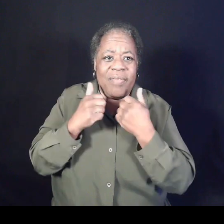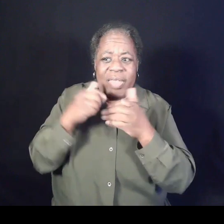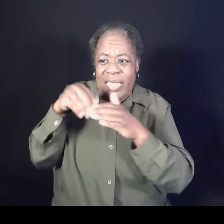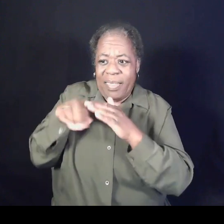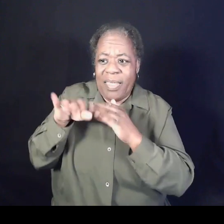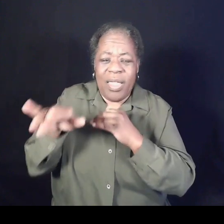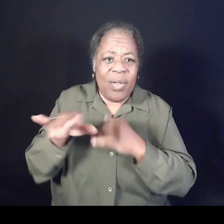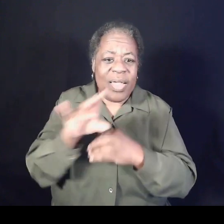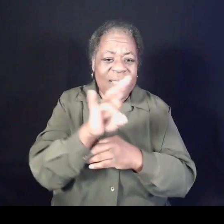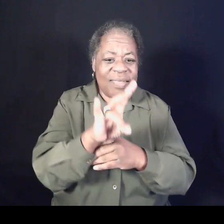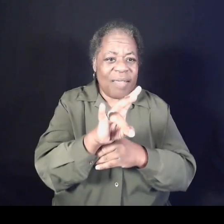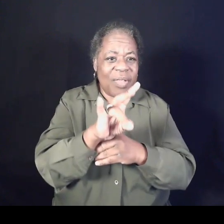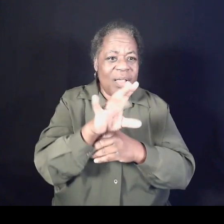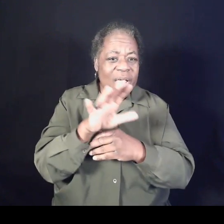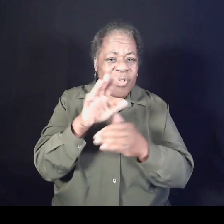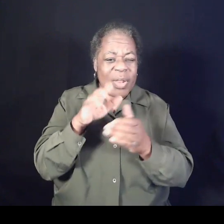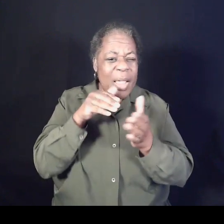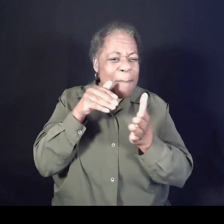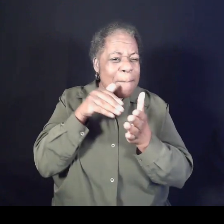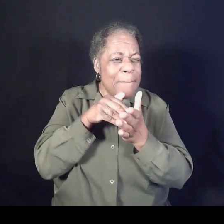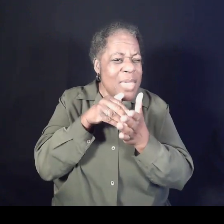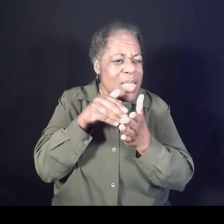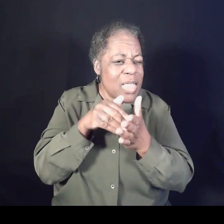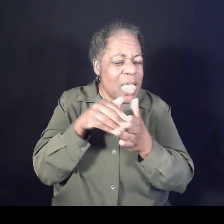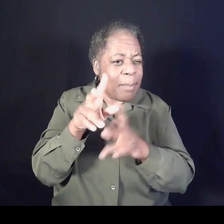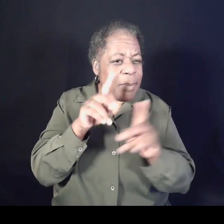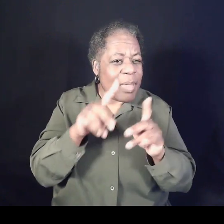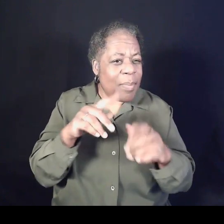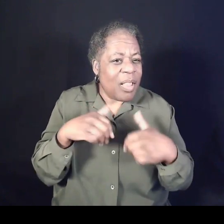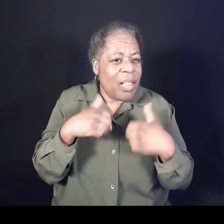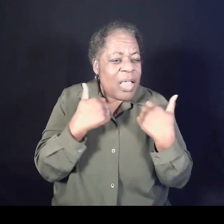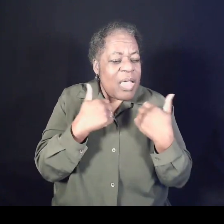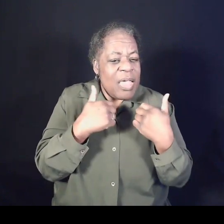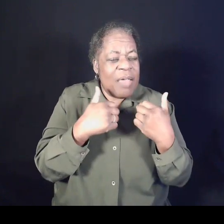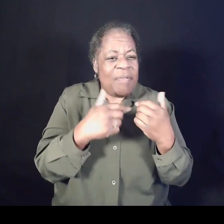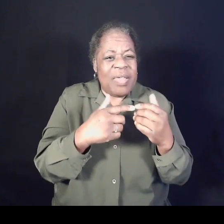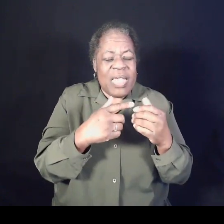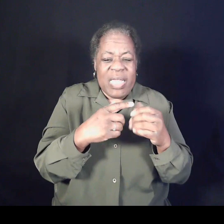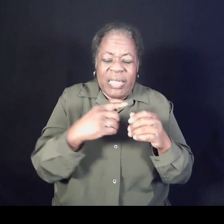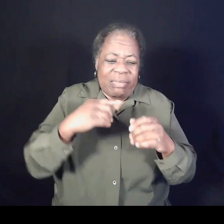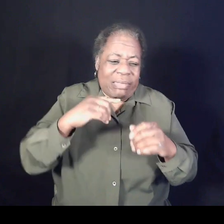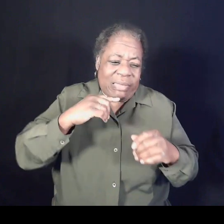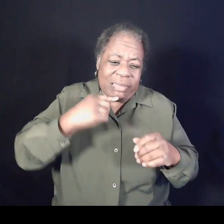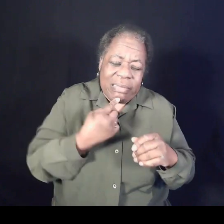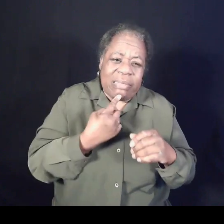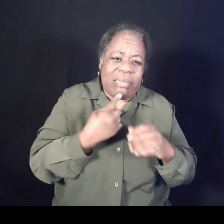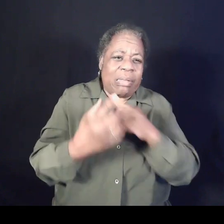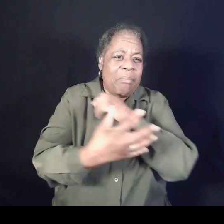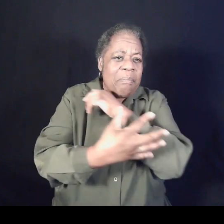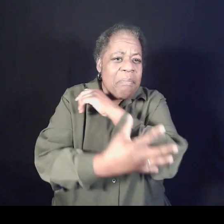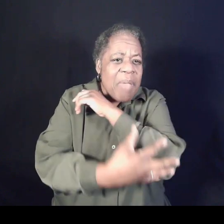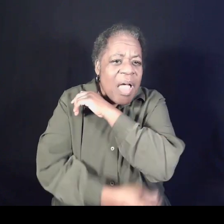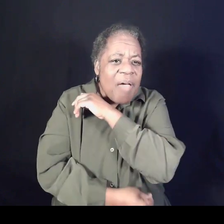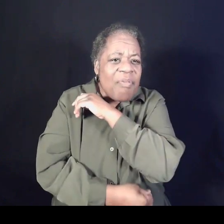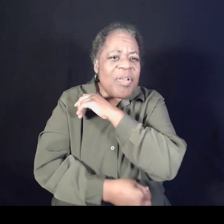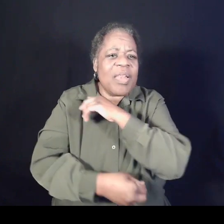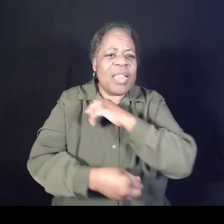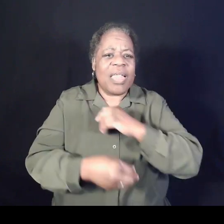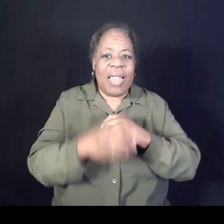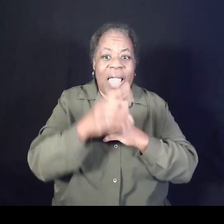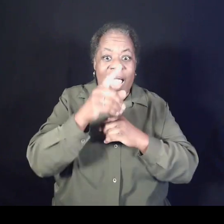700 million people live in extreme poverty in our world. Over half of them are in sub-Saharan